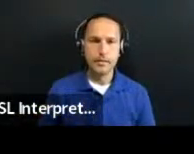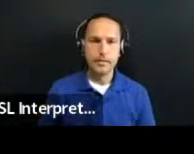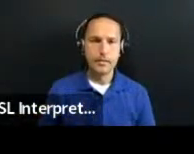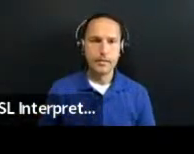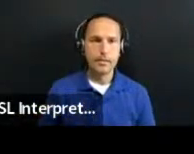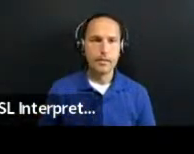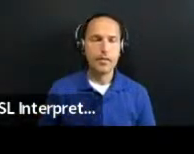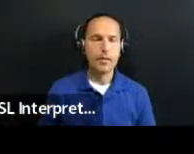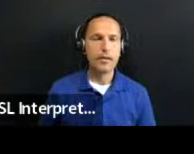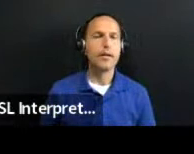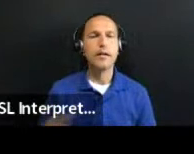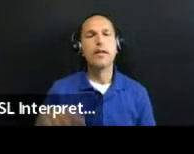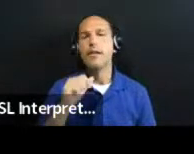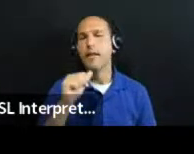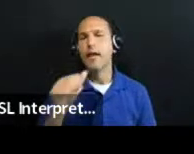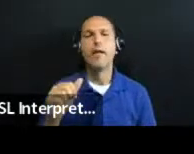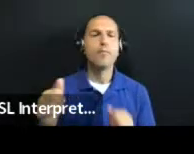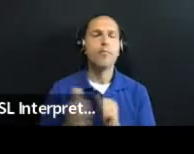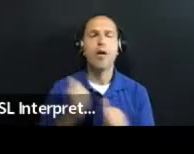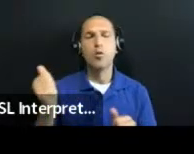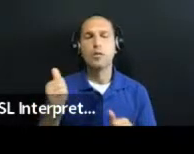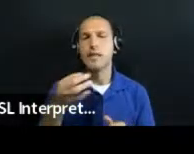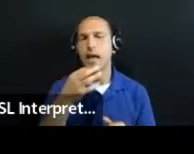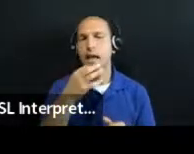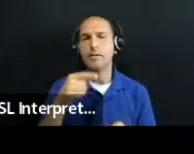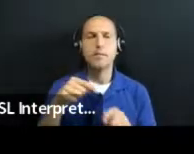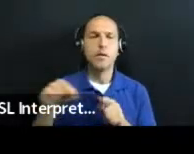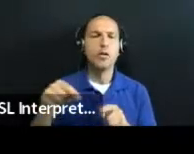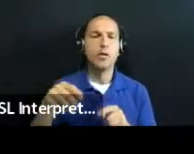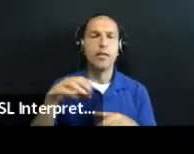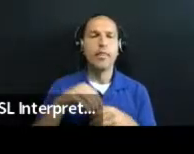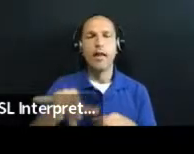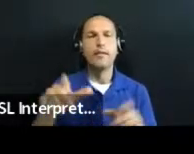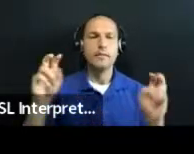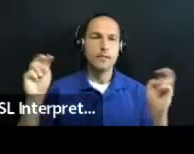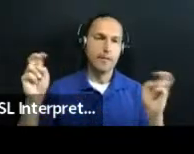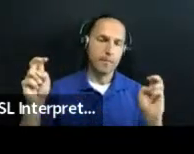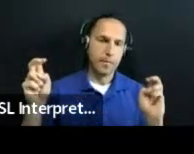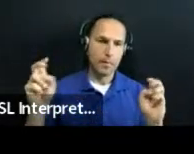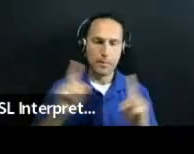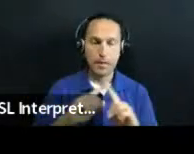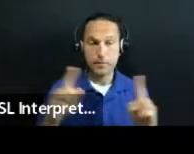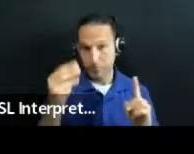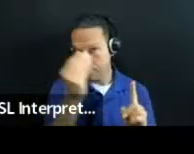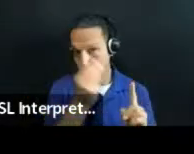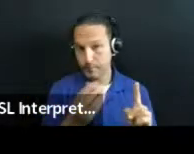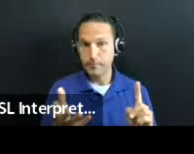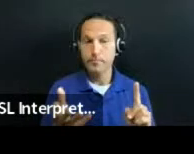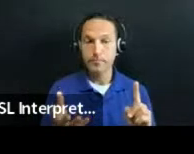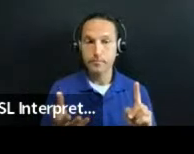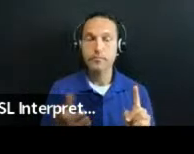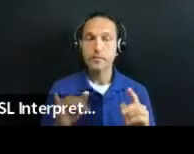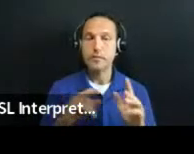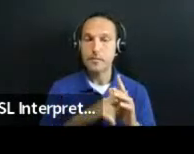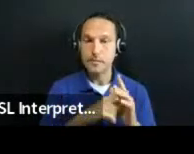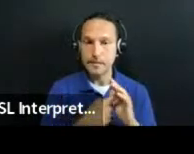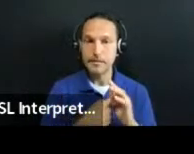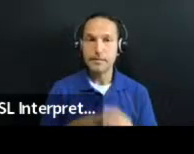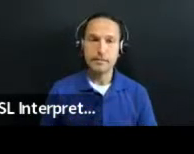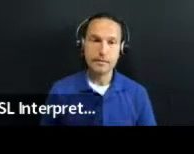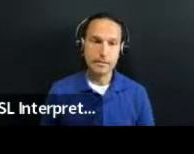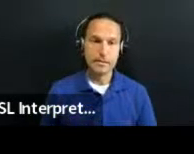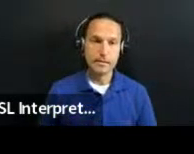the utmost experts on this subject. So we want to just be able to put that out there up front and also let you know